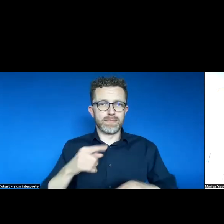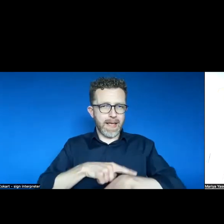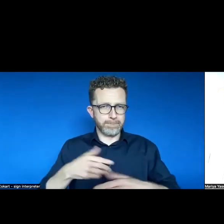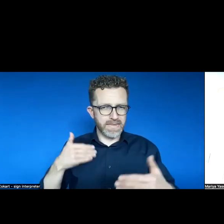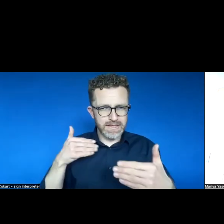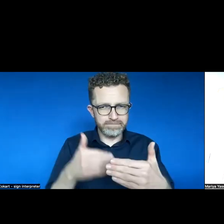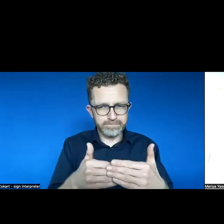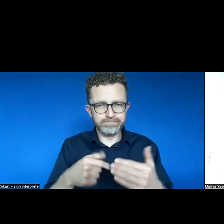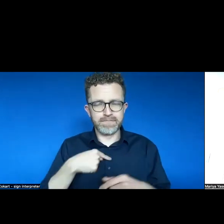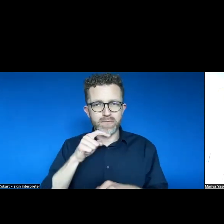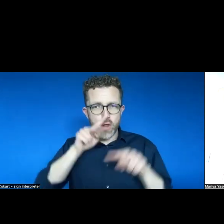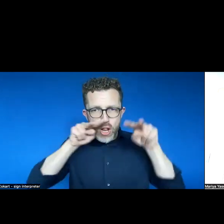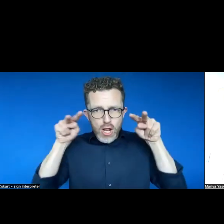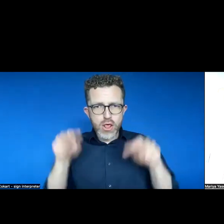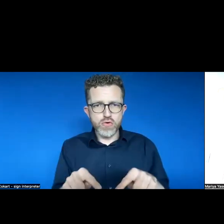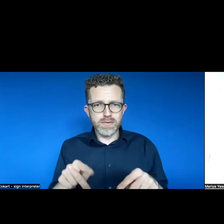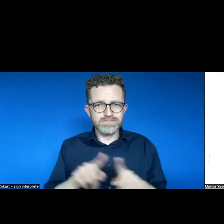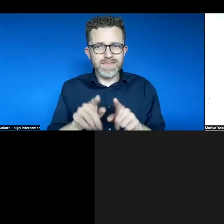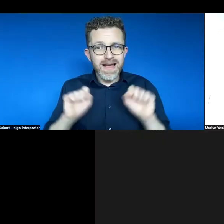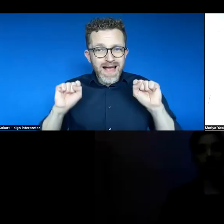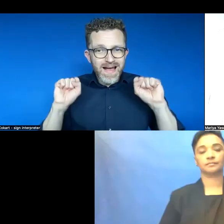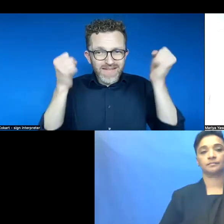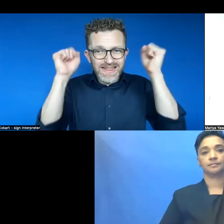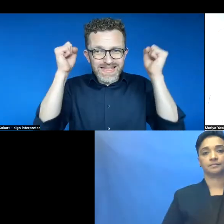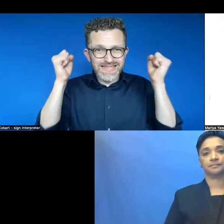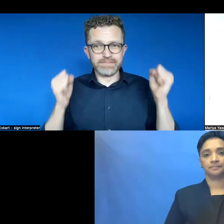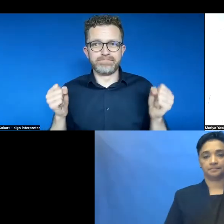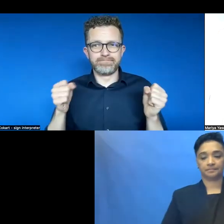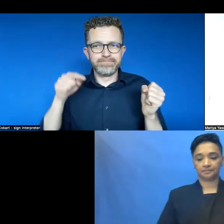I will share with you our statement